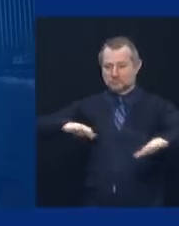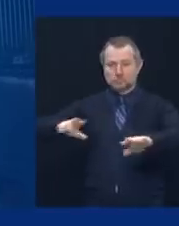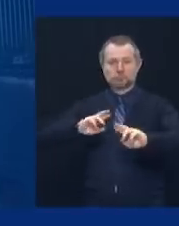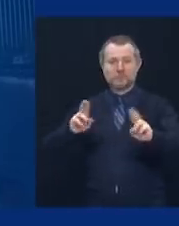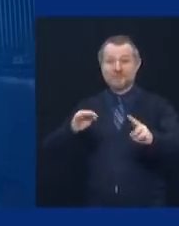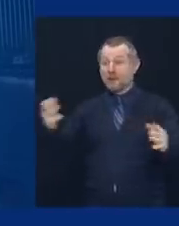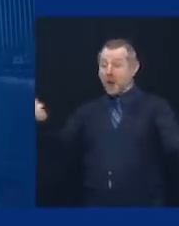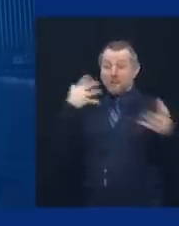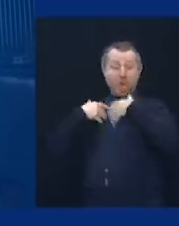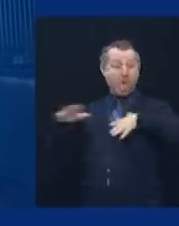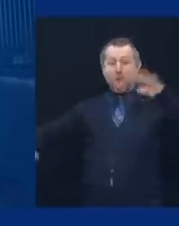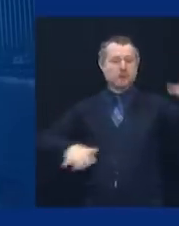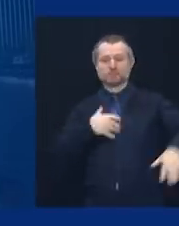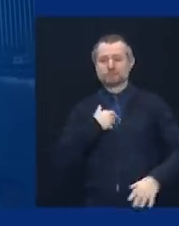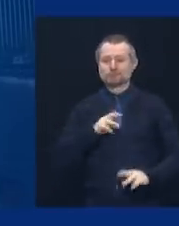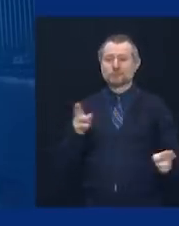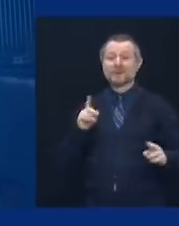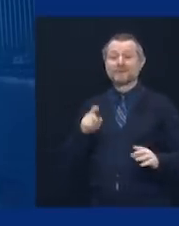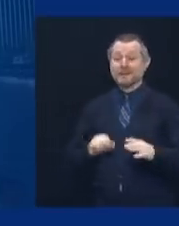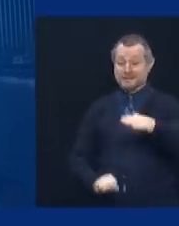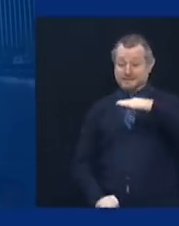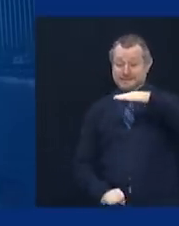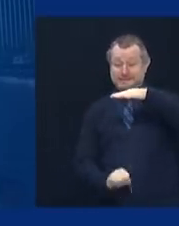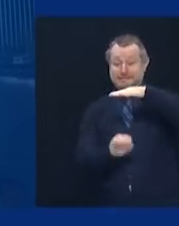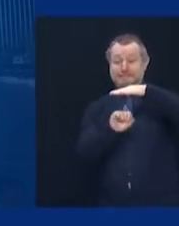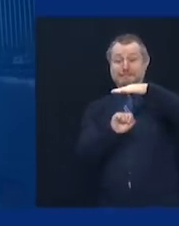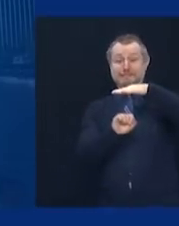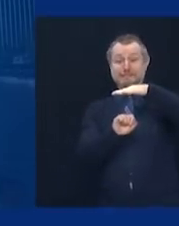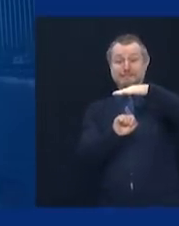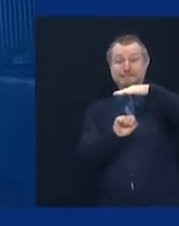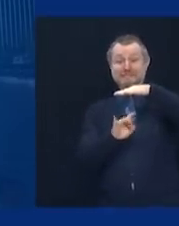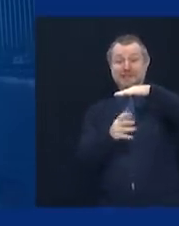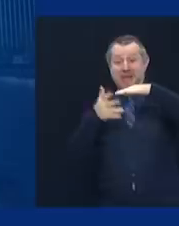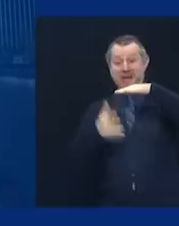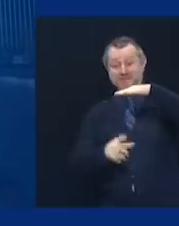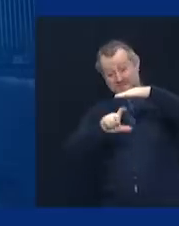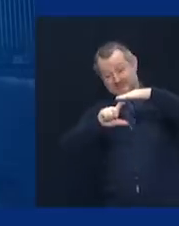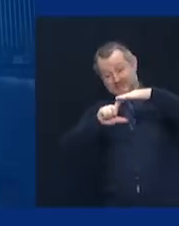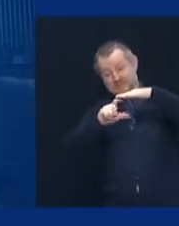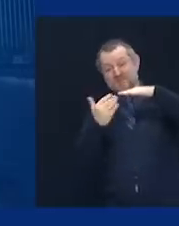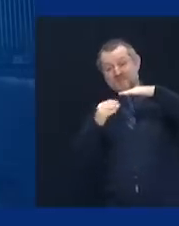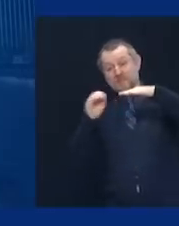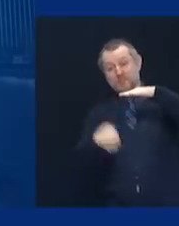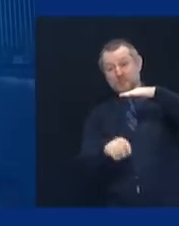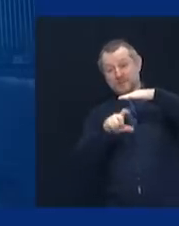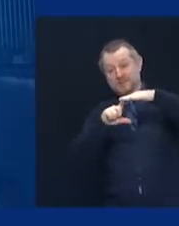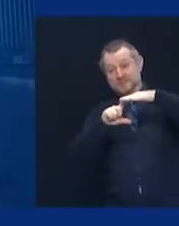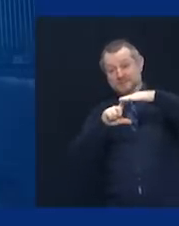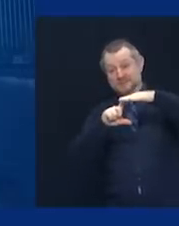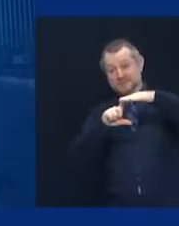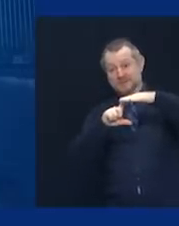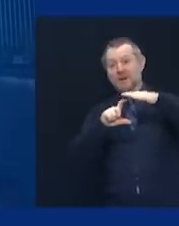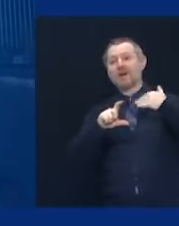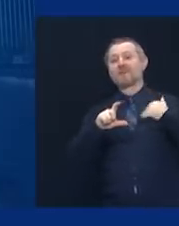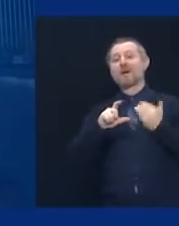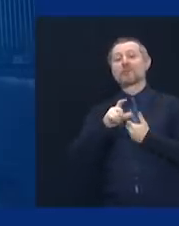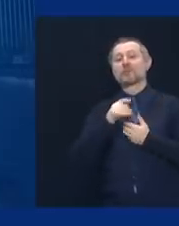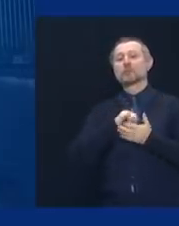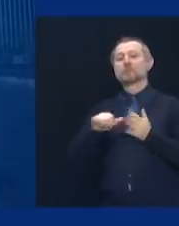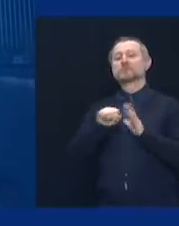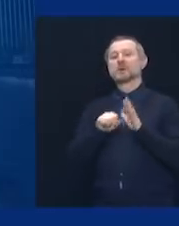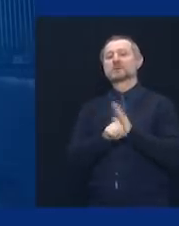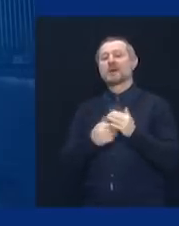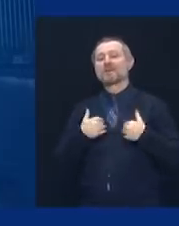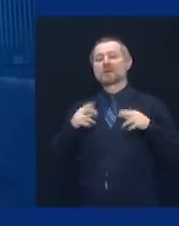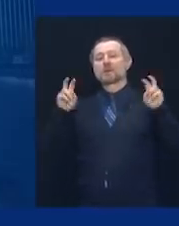15% buffer. So basically, it gives the state 1 month notice at least.